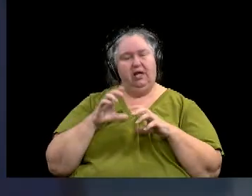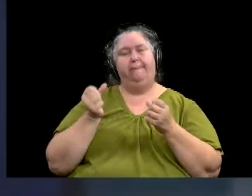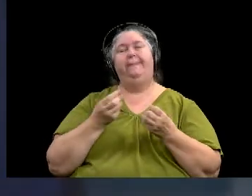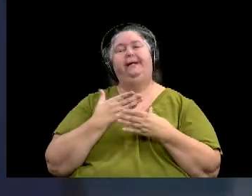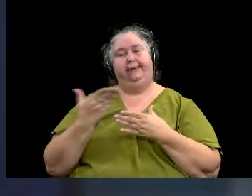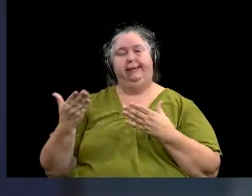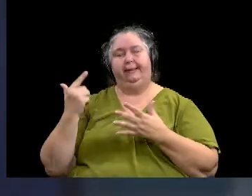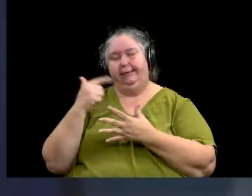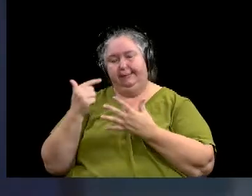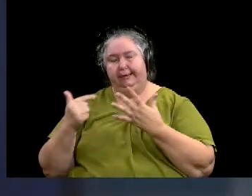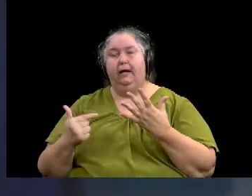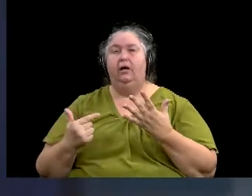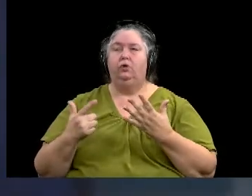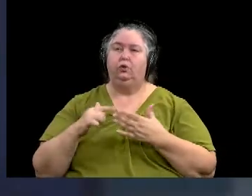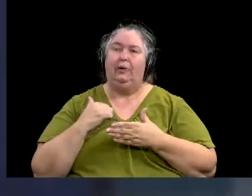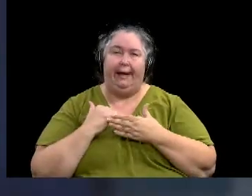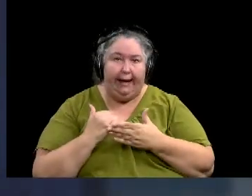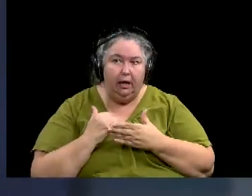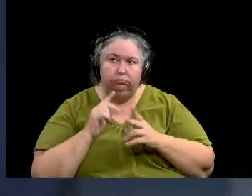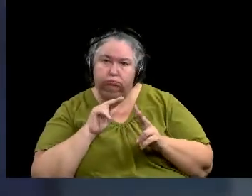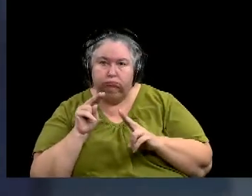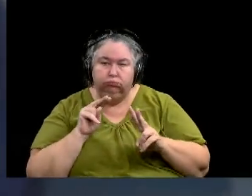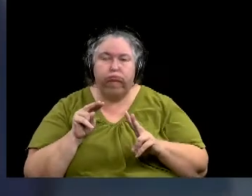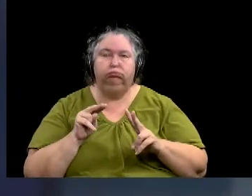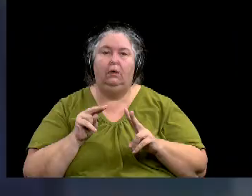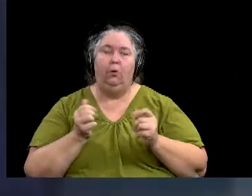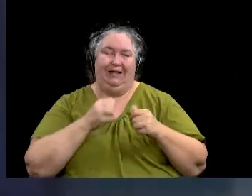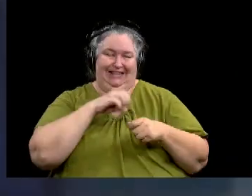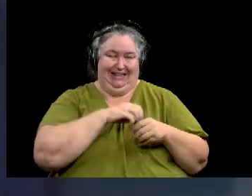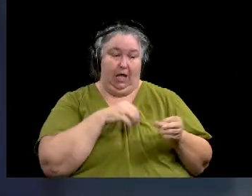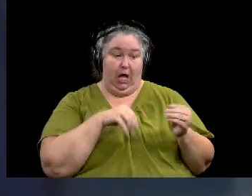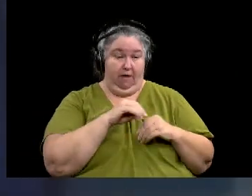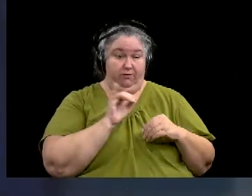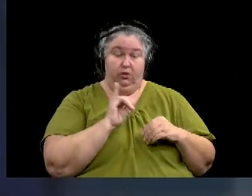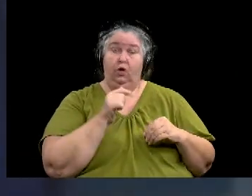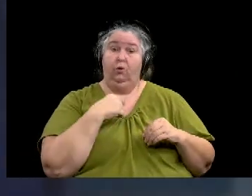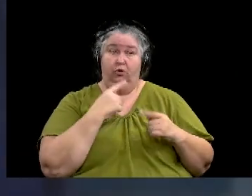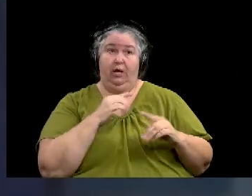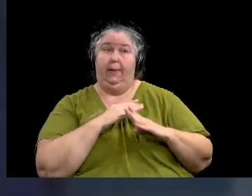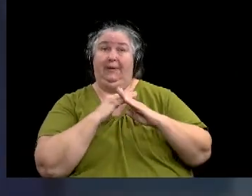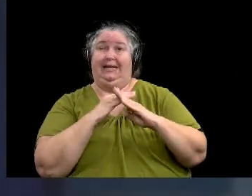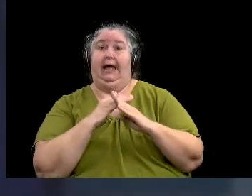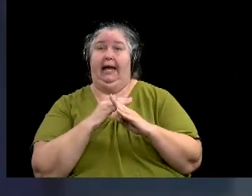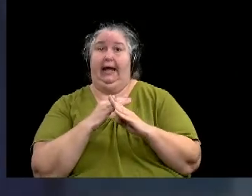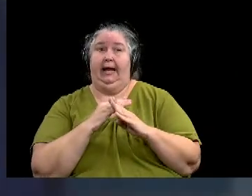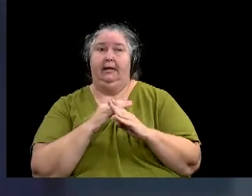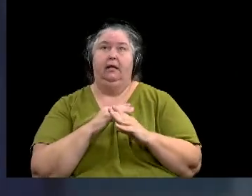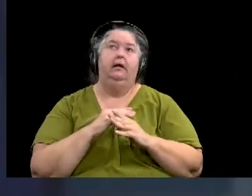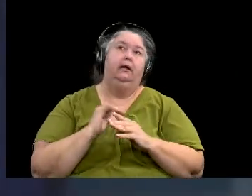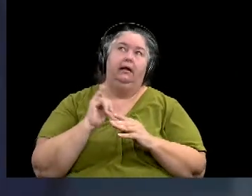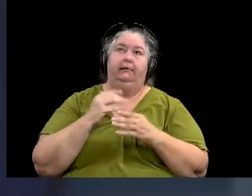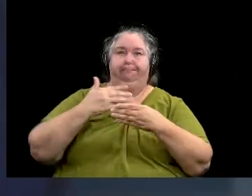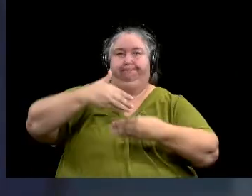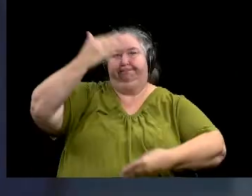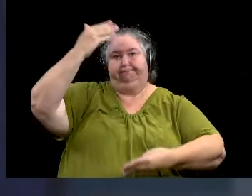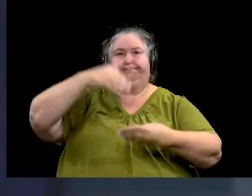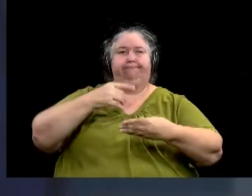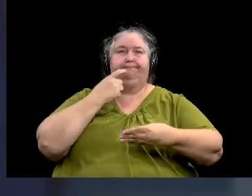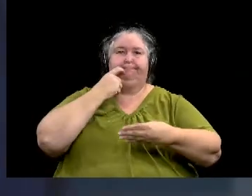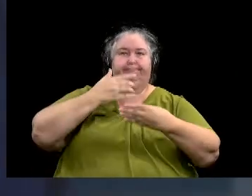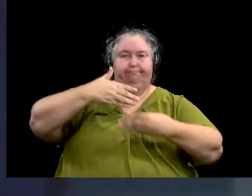to protect people using plexiglass shields and those things as well, and then masks, of course, everywhere. And